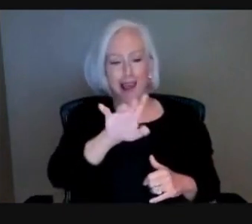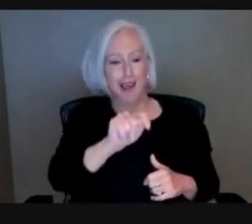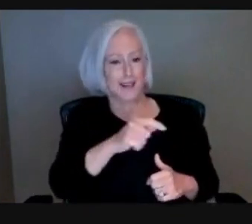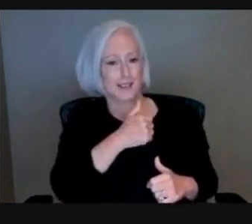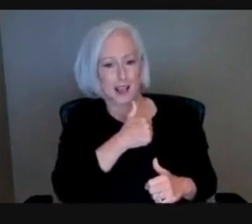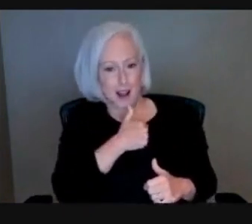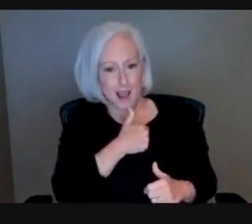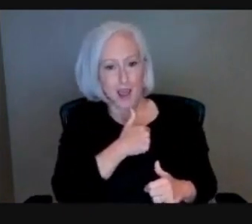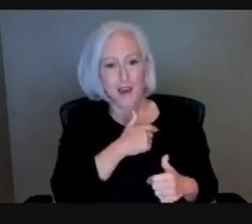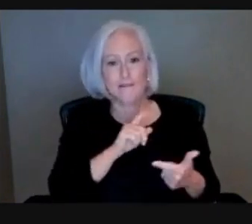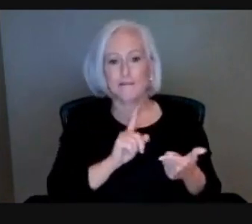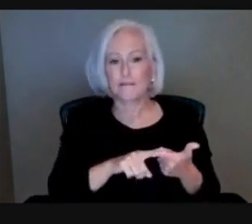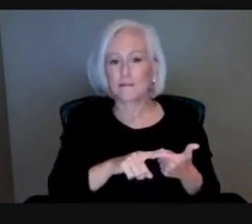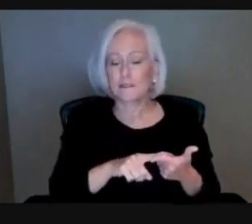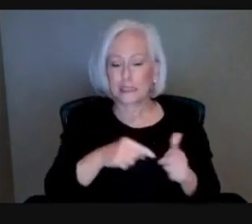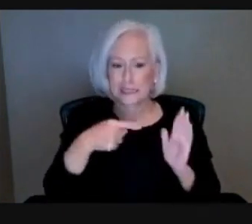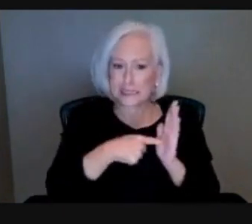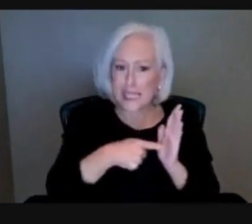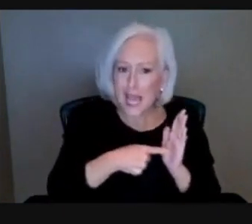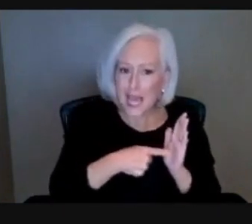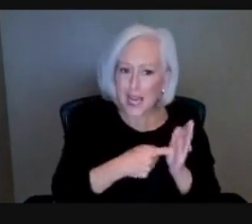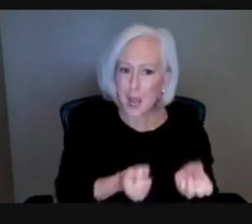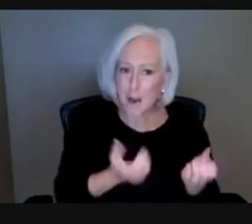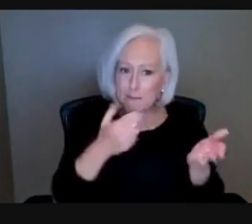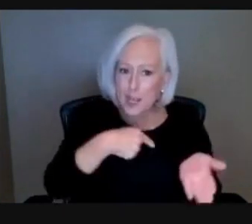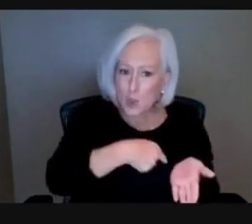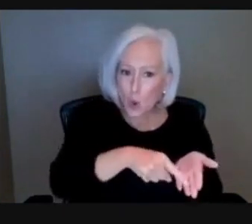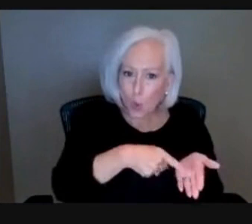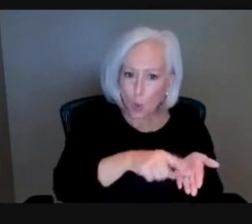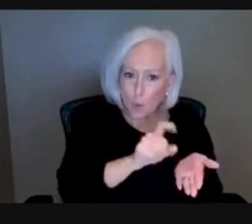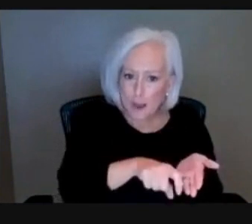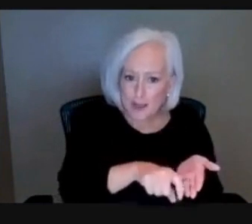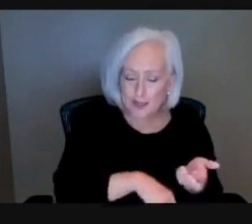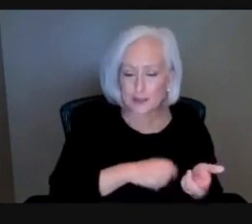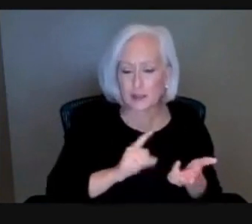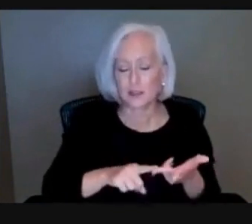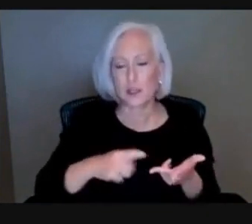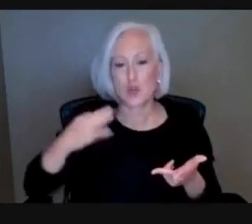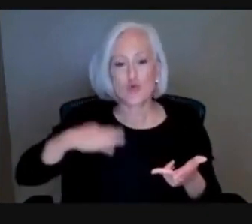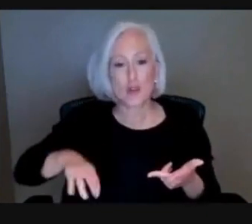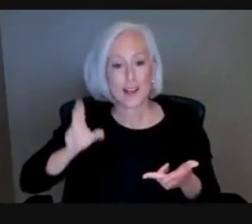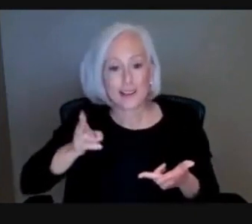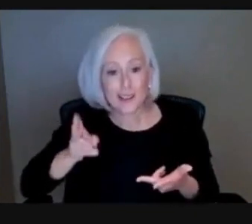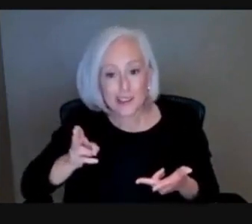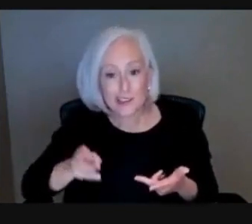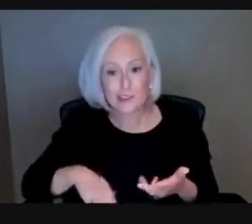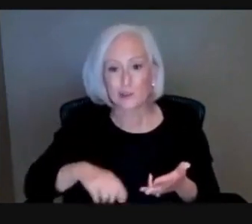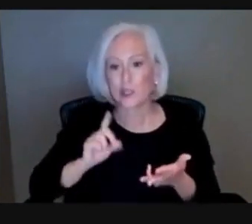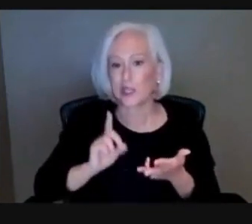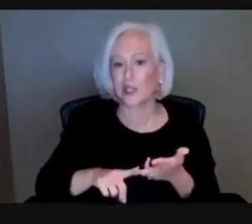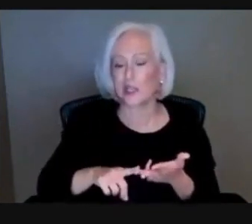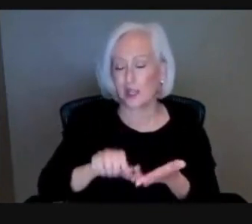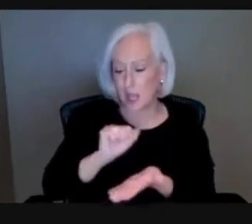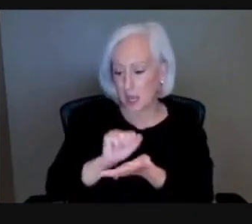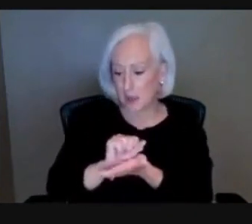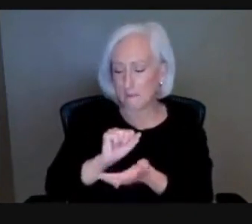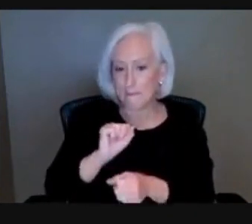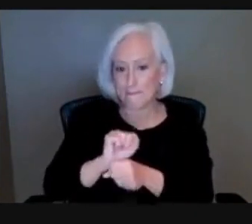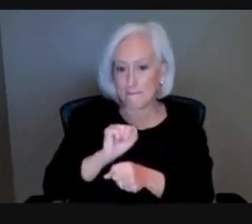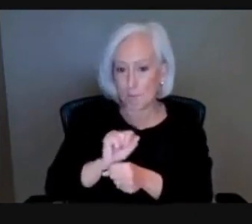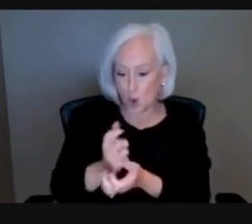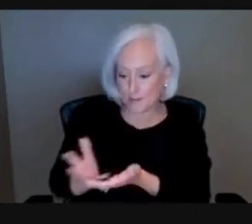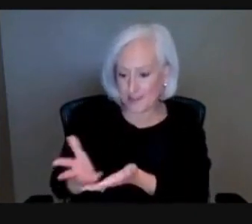history. We're going to look at your income history. We're going to look at your credit history. And most importantly, people don't usually take this